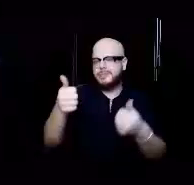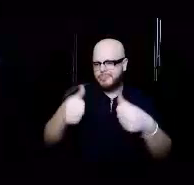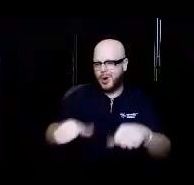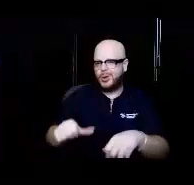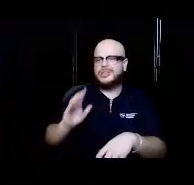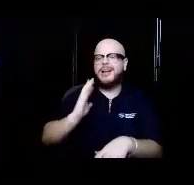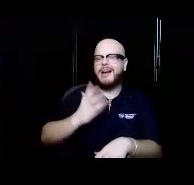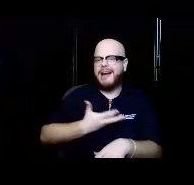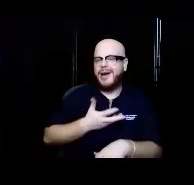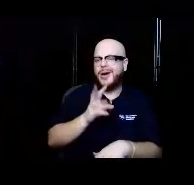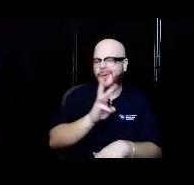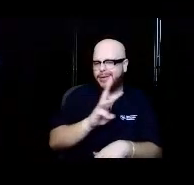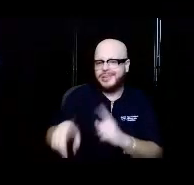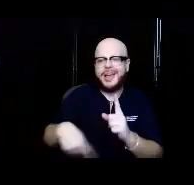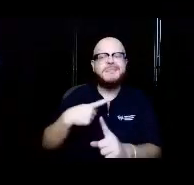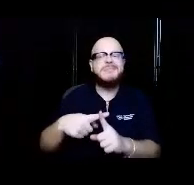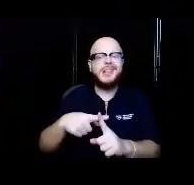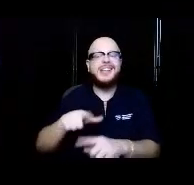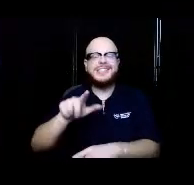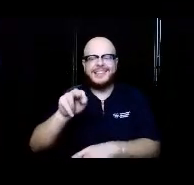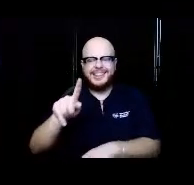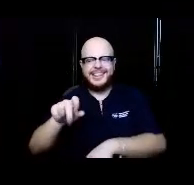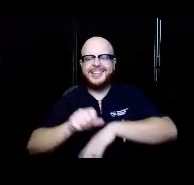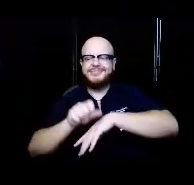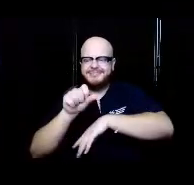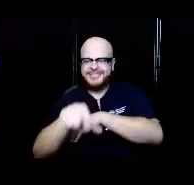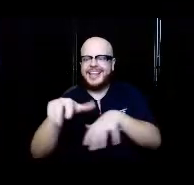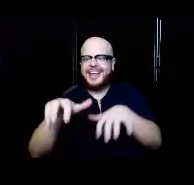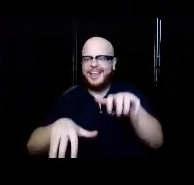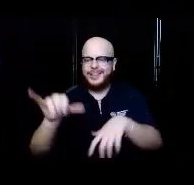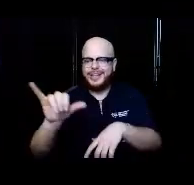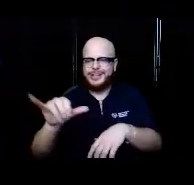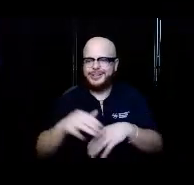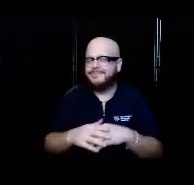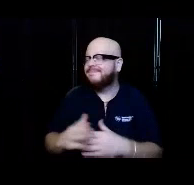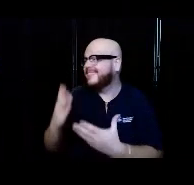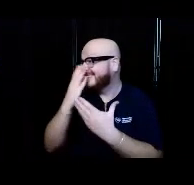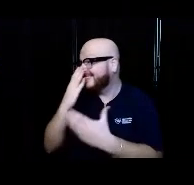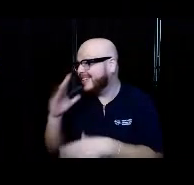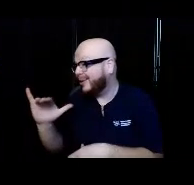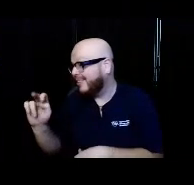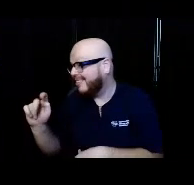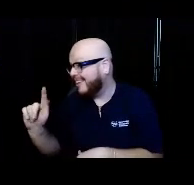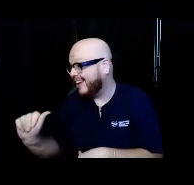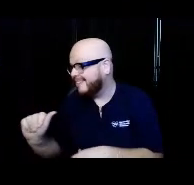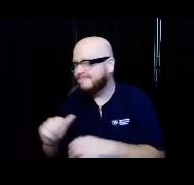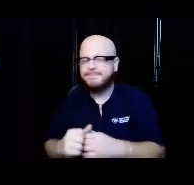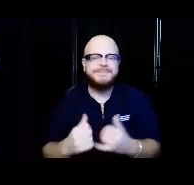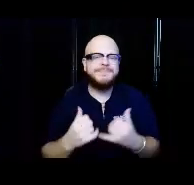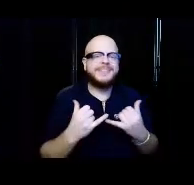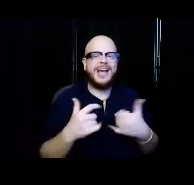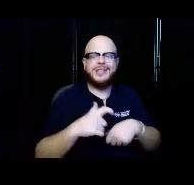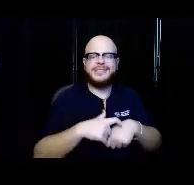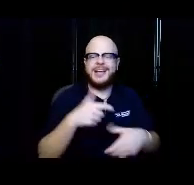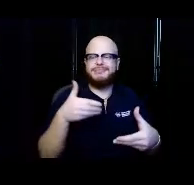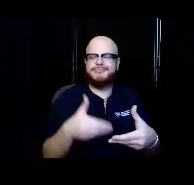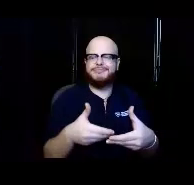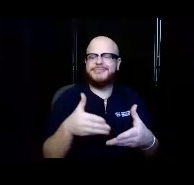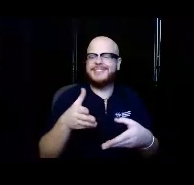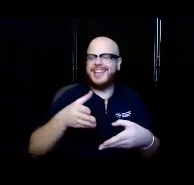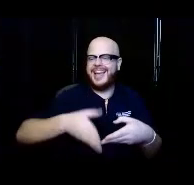into the chat. Thanks, Cynthia. As we're nearing the end of this webinar, I think now is a good time to stop for our